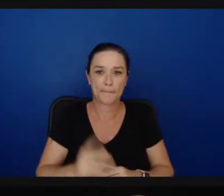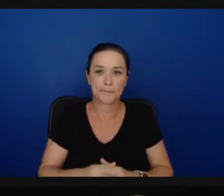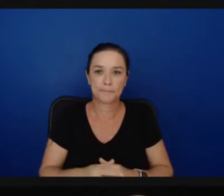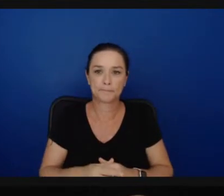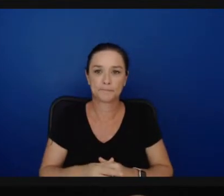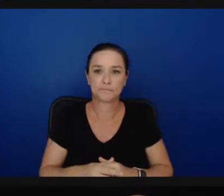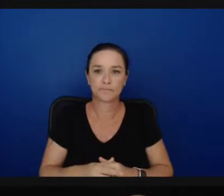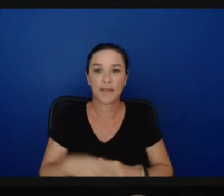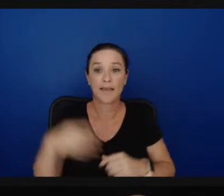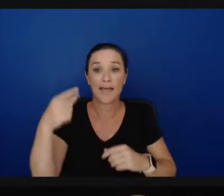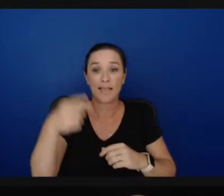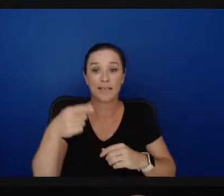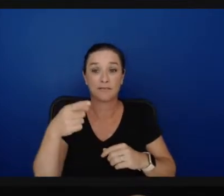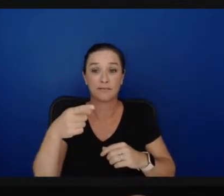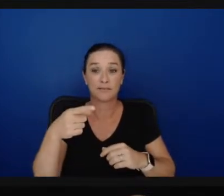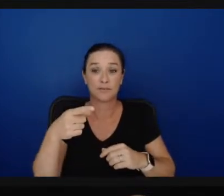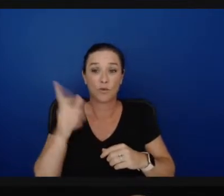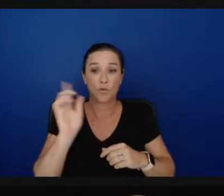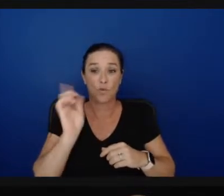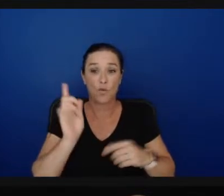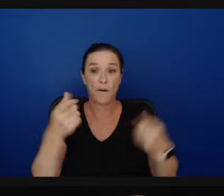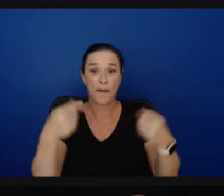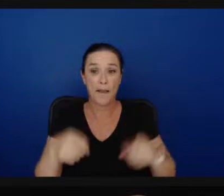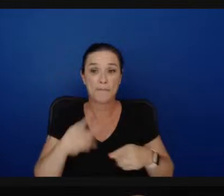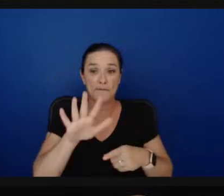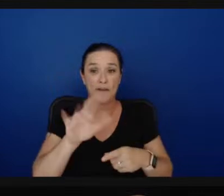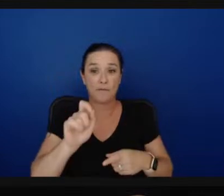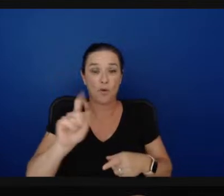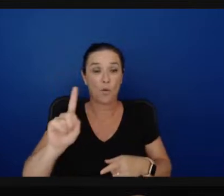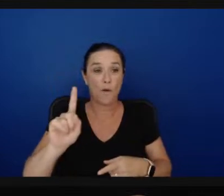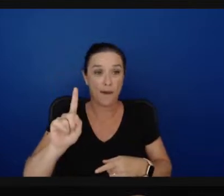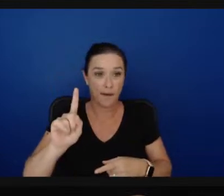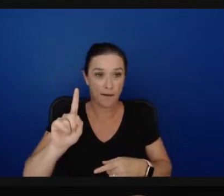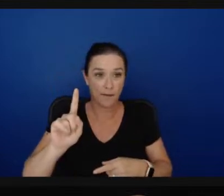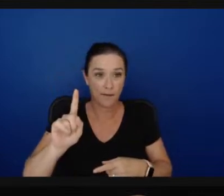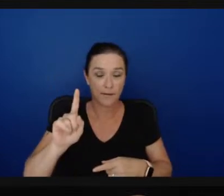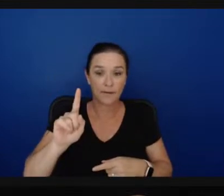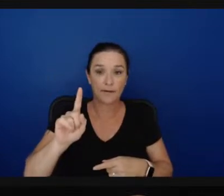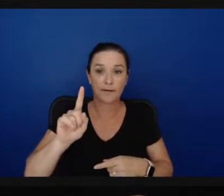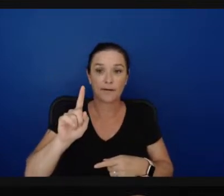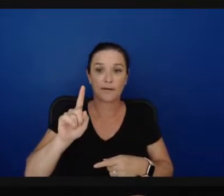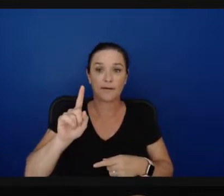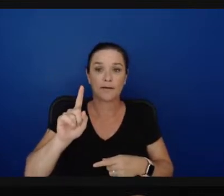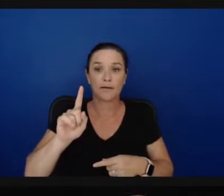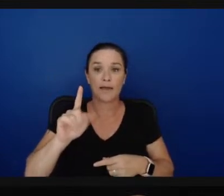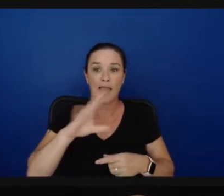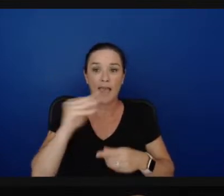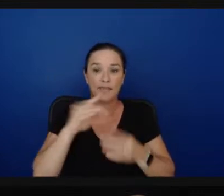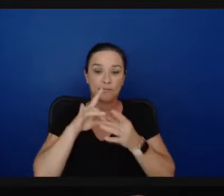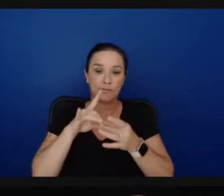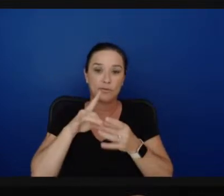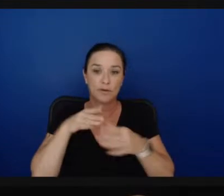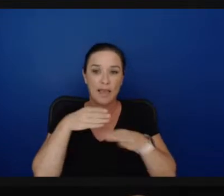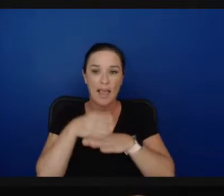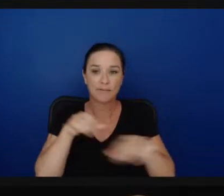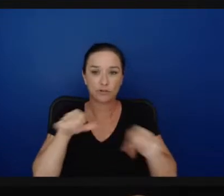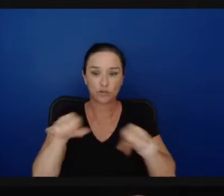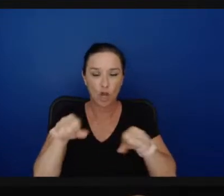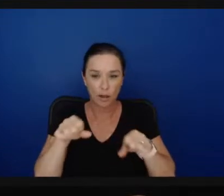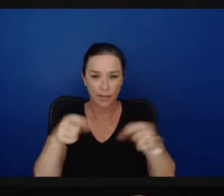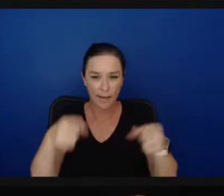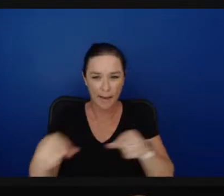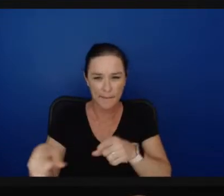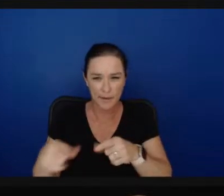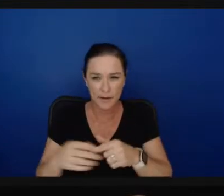this is the location of the 5.1 right there, and its associated aftershocks. You can see right below those